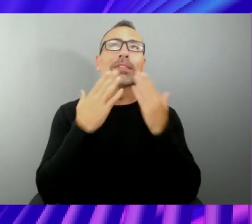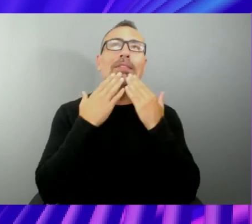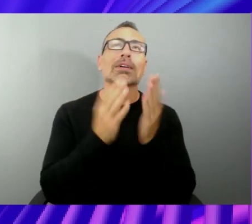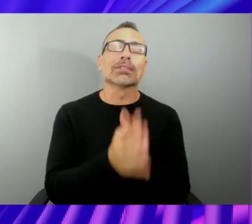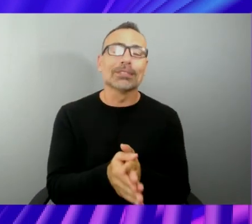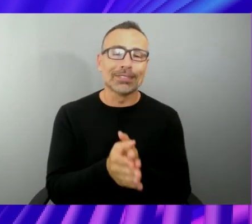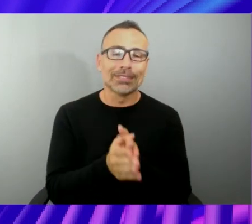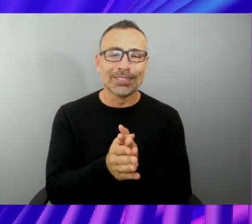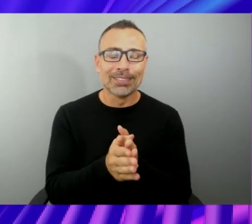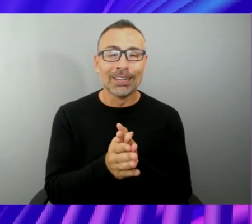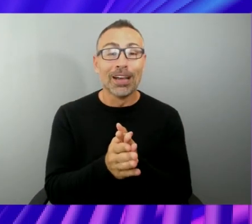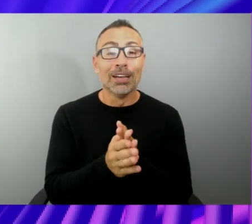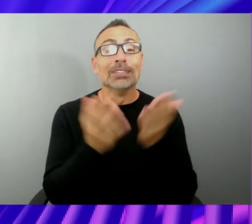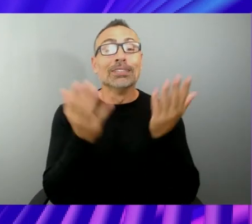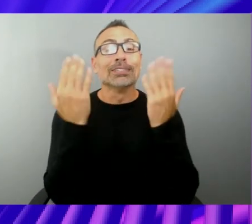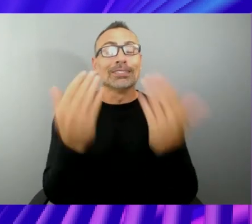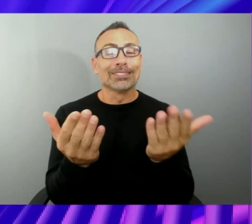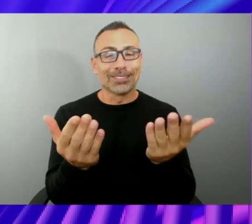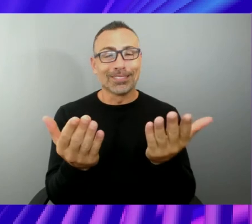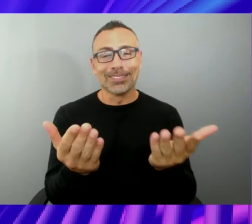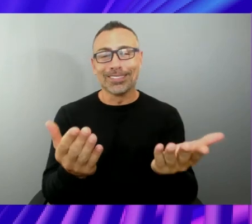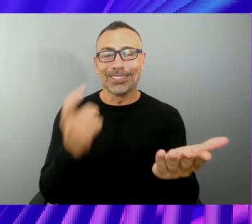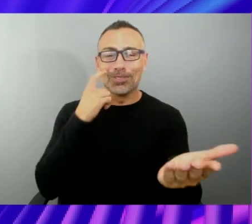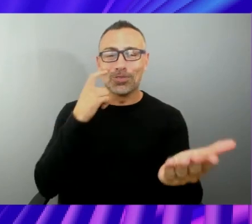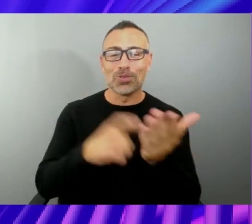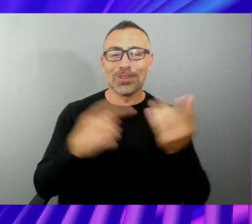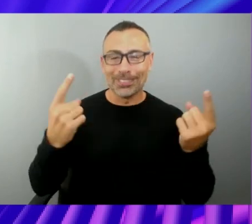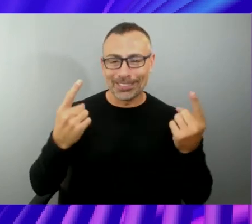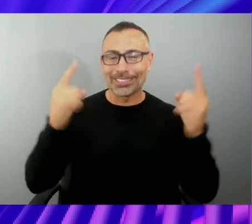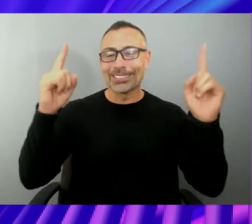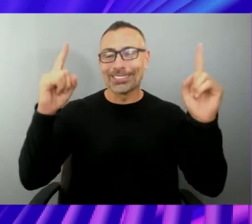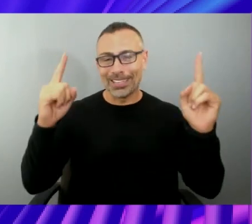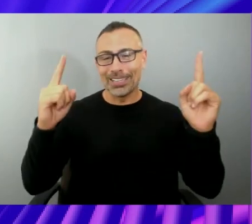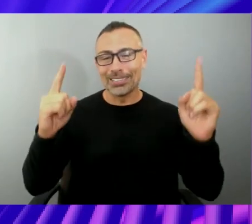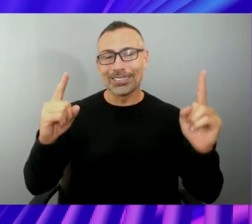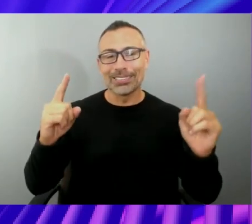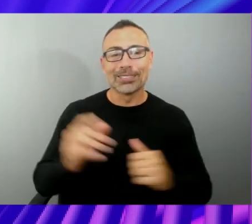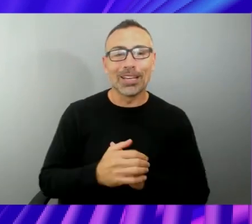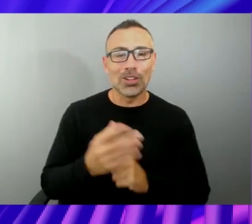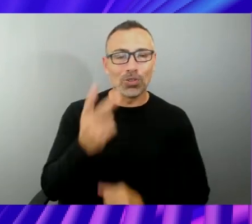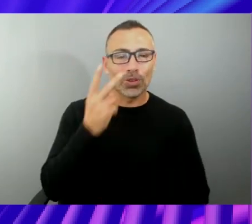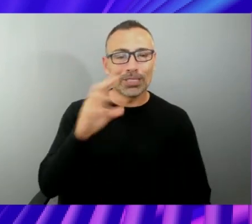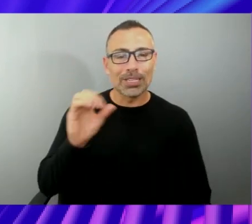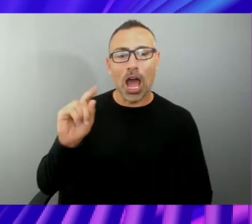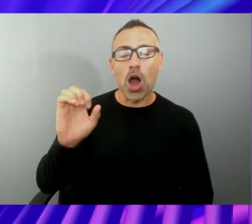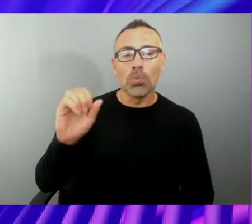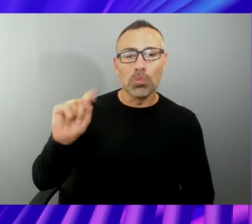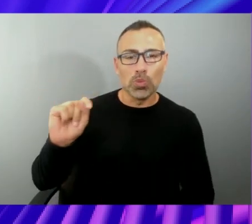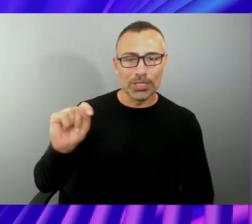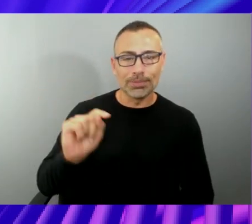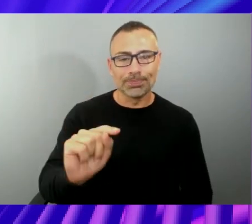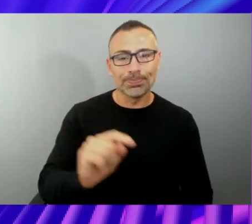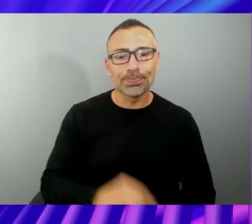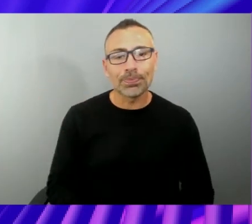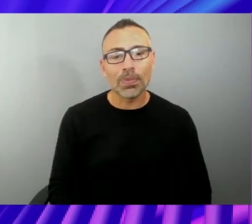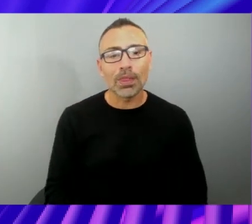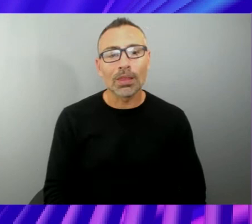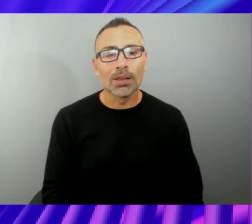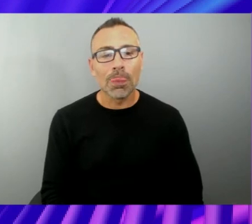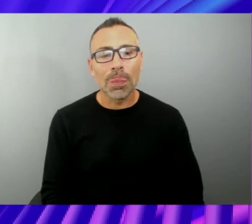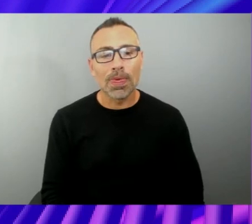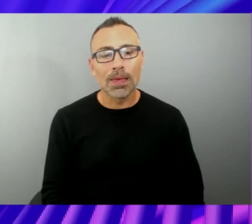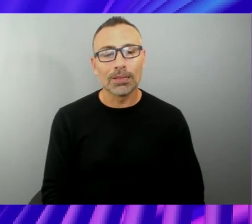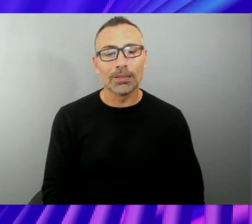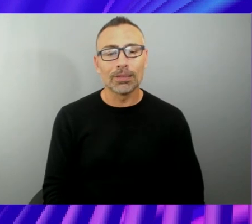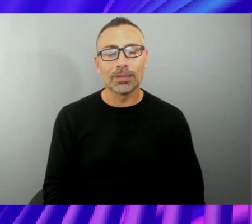So the command was a success, and the output is root. Great. Okay. Yep. Yeah. So those are a few of